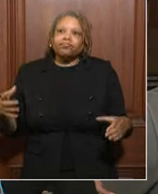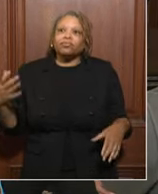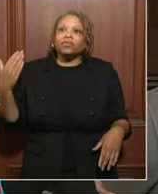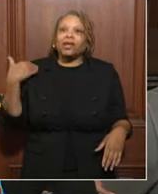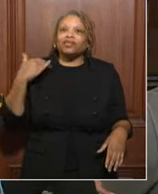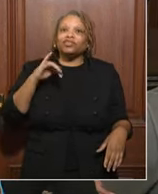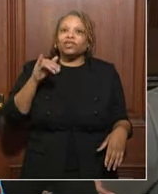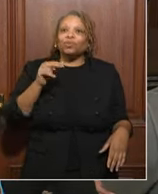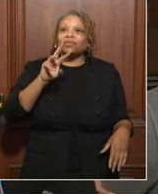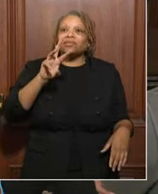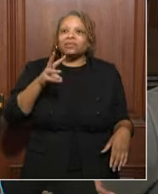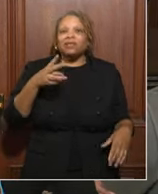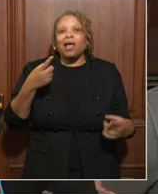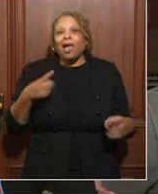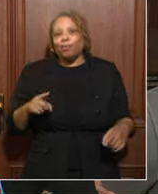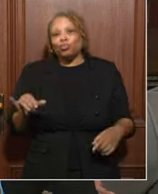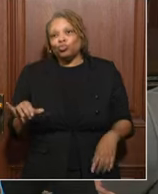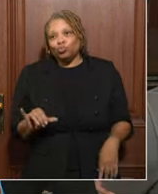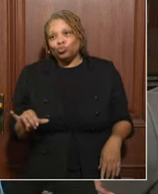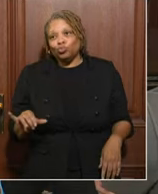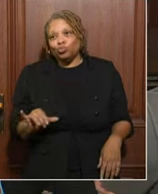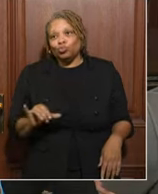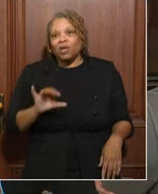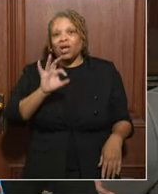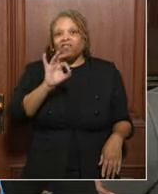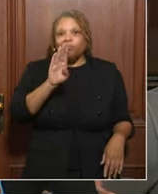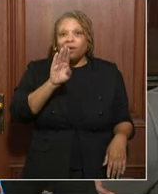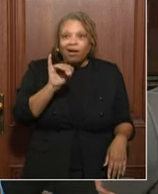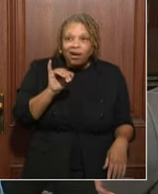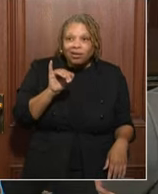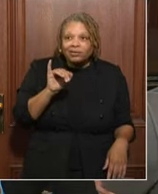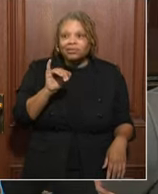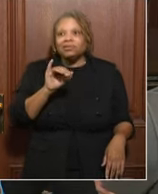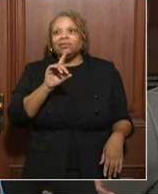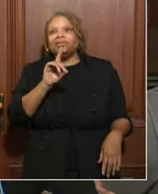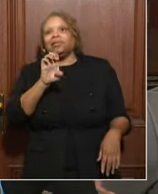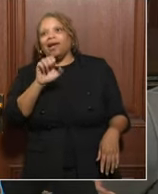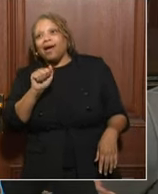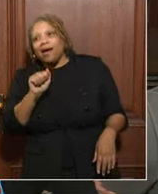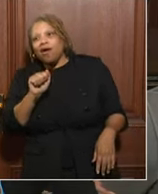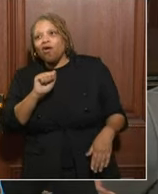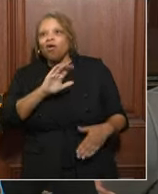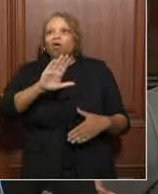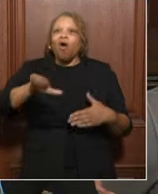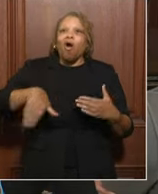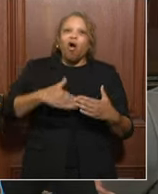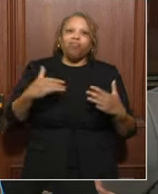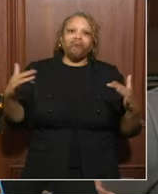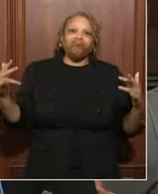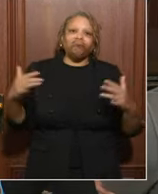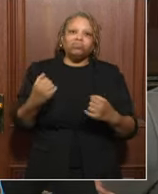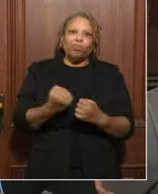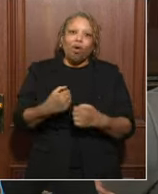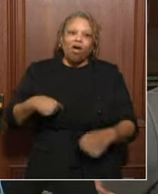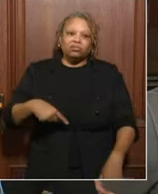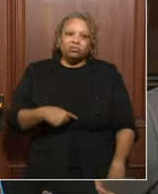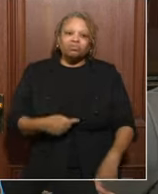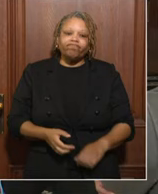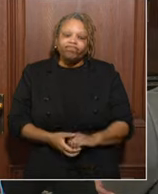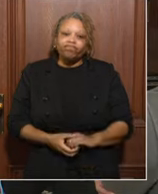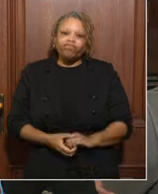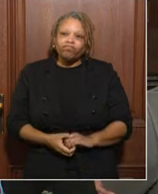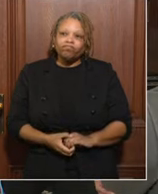well. We had FBI, DEA, we had all of that support. There is, I believe,